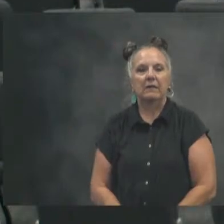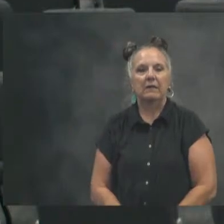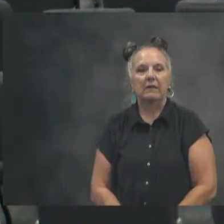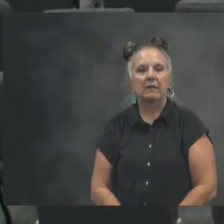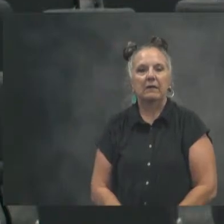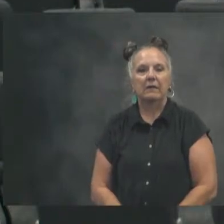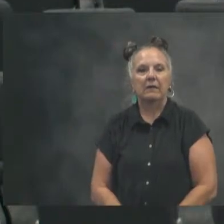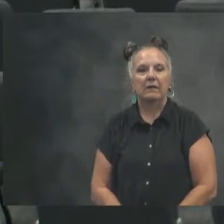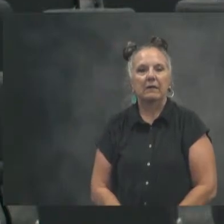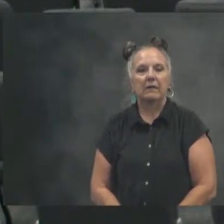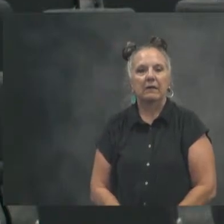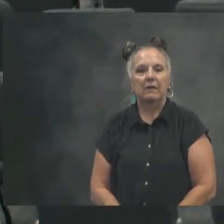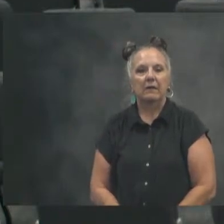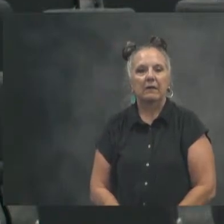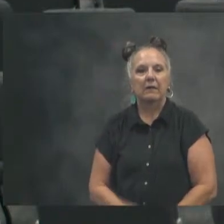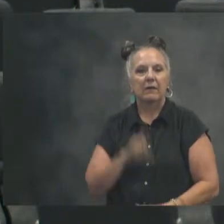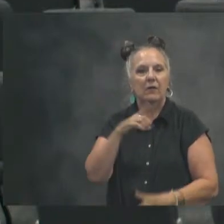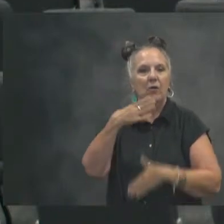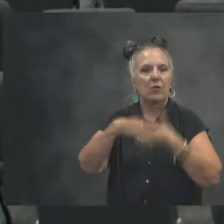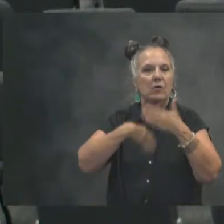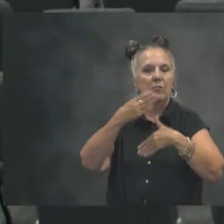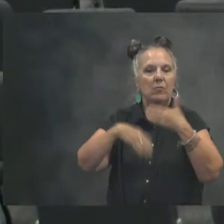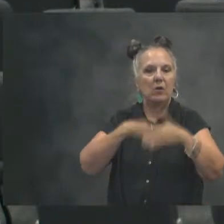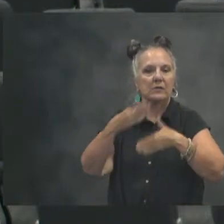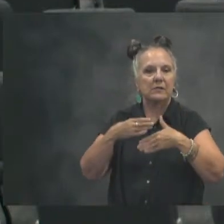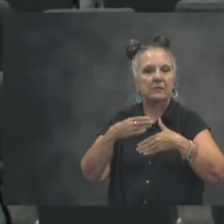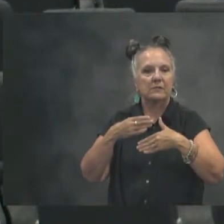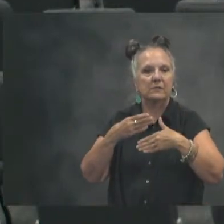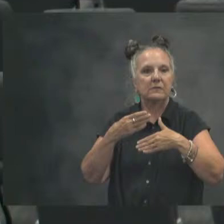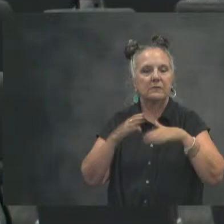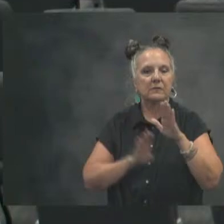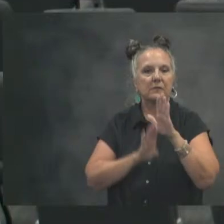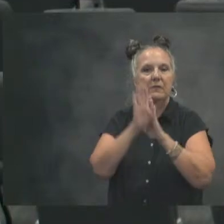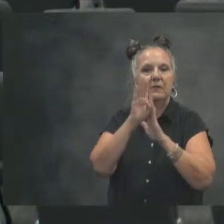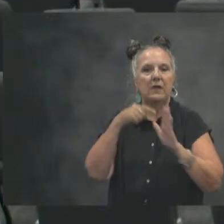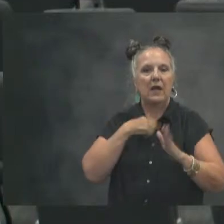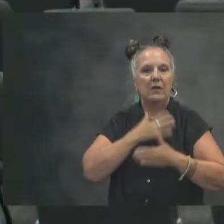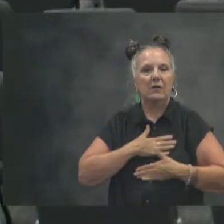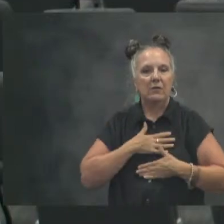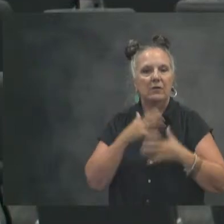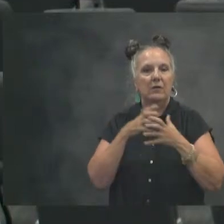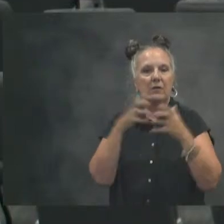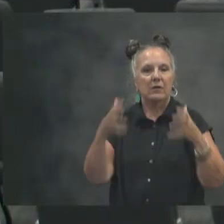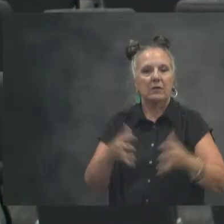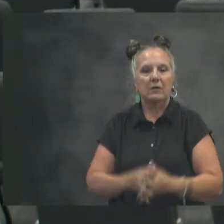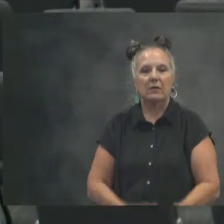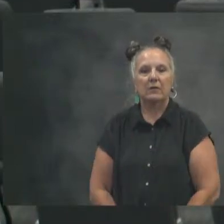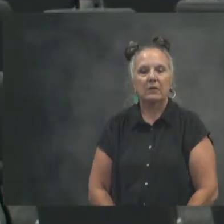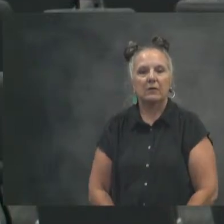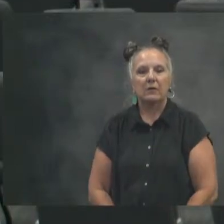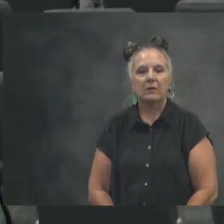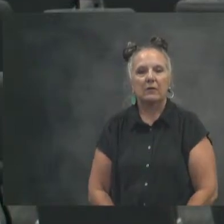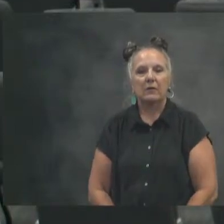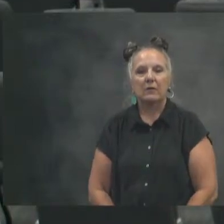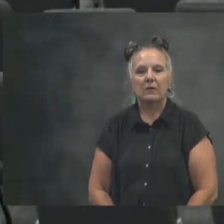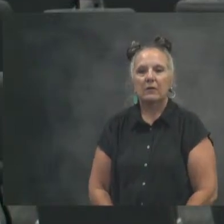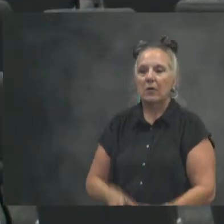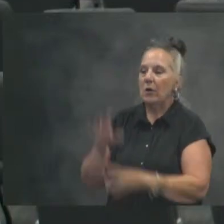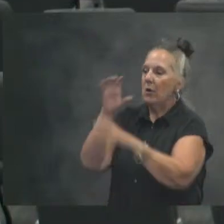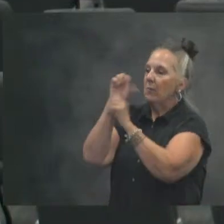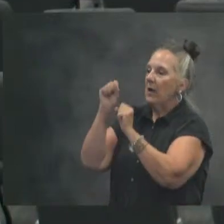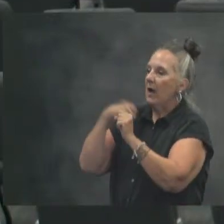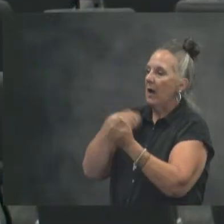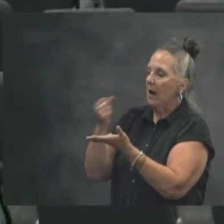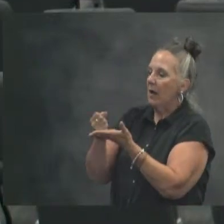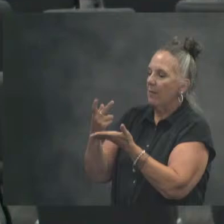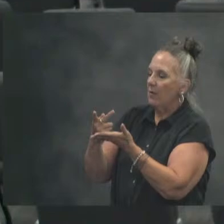these motions, since you're part of the process for producing them. I'd appreciate that very much. Maybe I will. Madam President, I move to approve